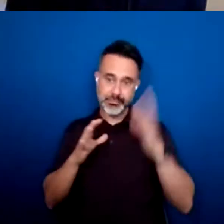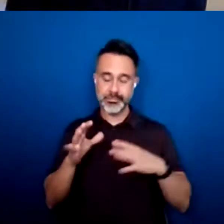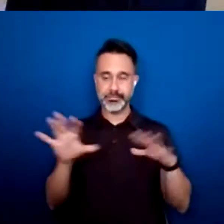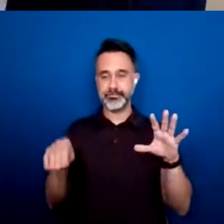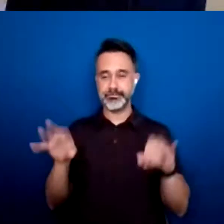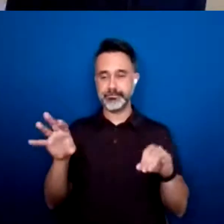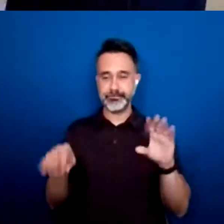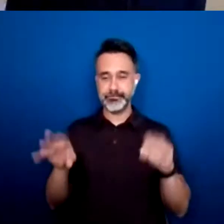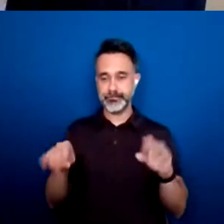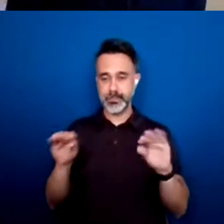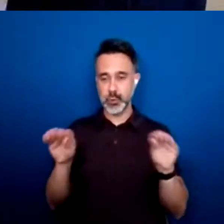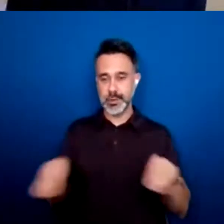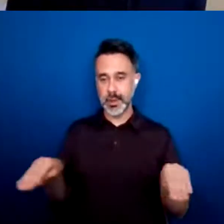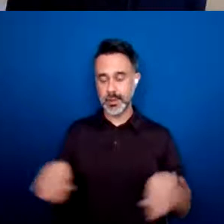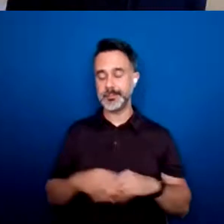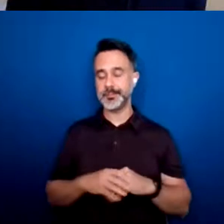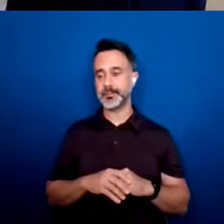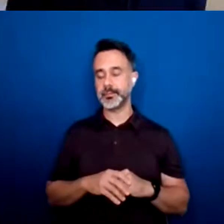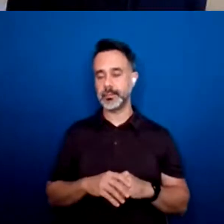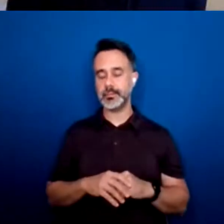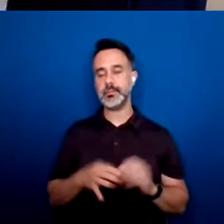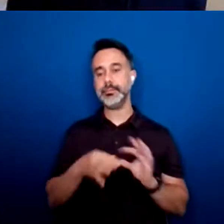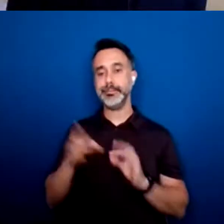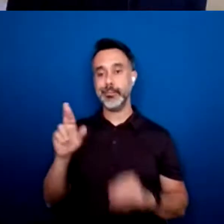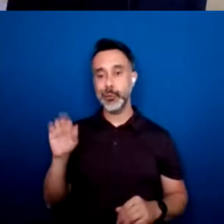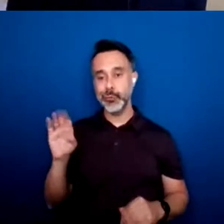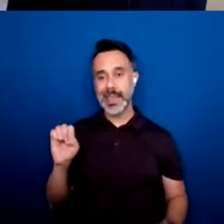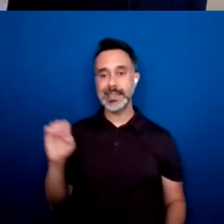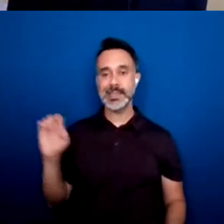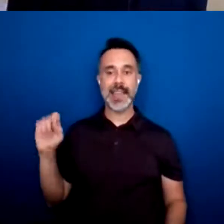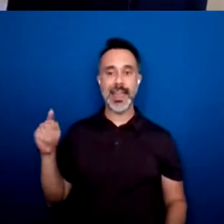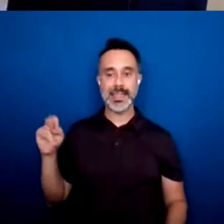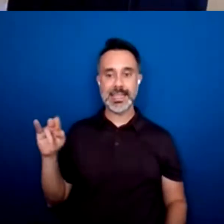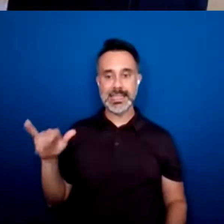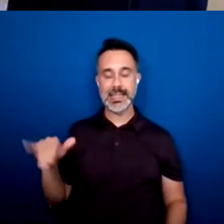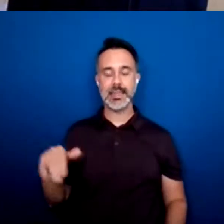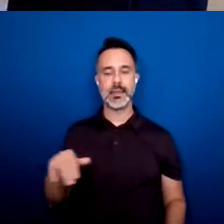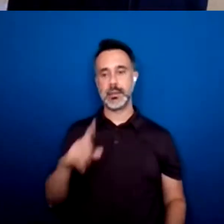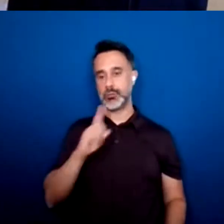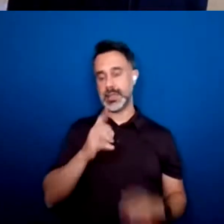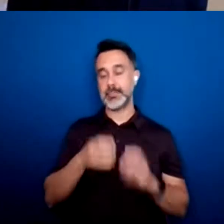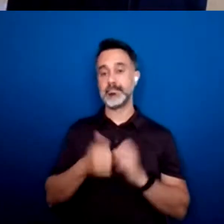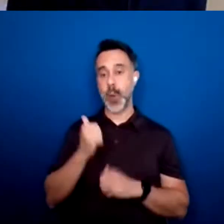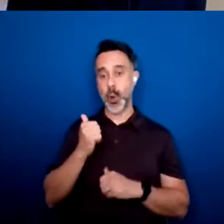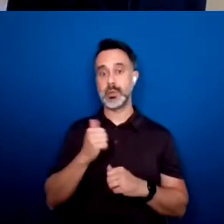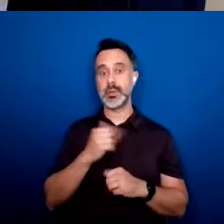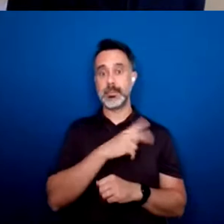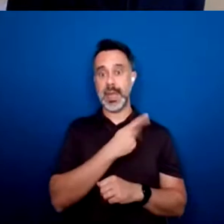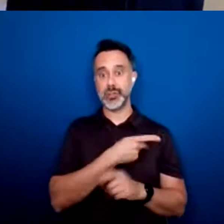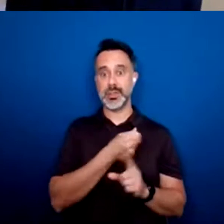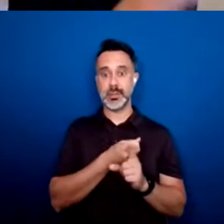think that as far as race and ethnicity goes, I think the majority of the patients that we're seeing are still white.